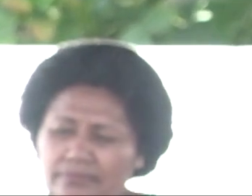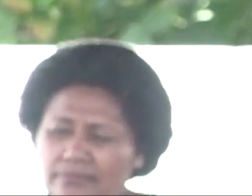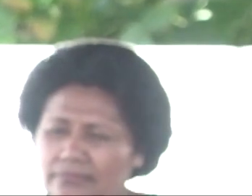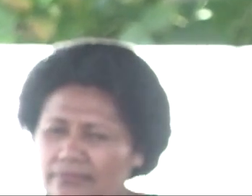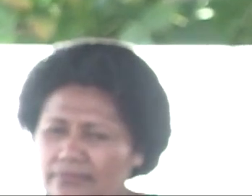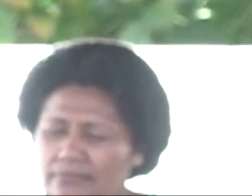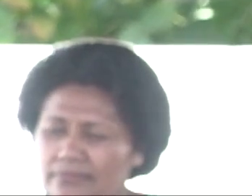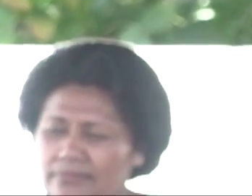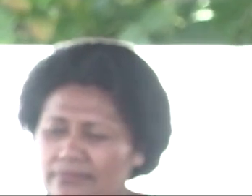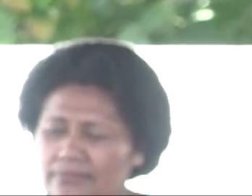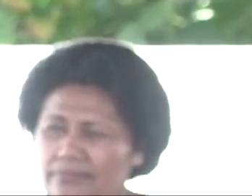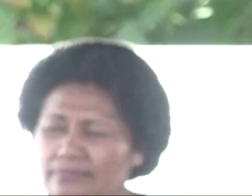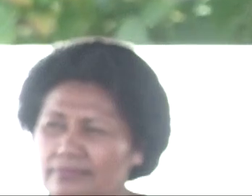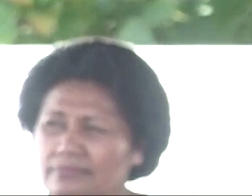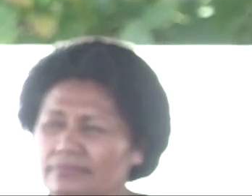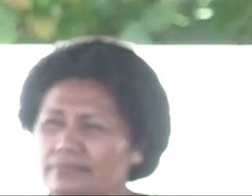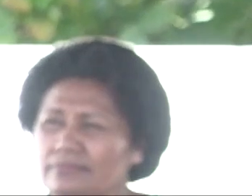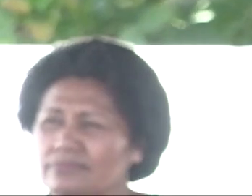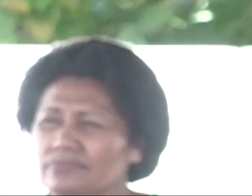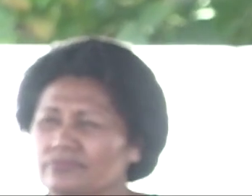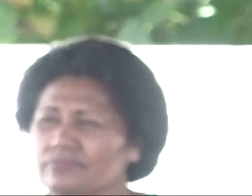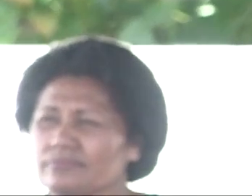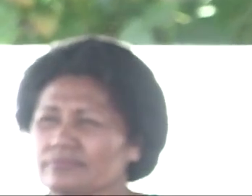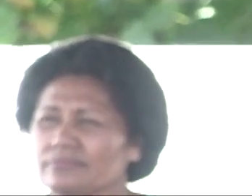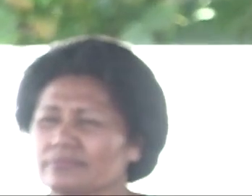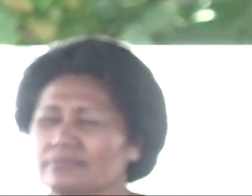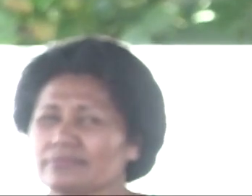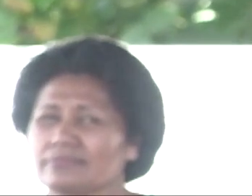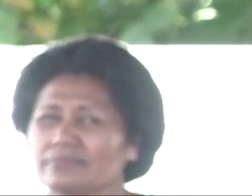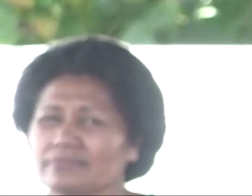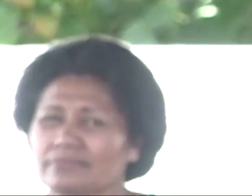Your theme, I have been informed, is the promise,